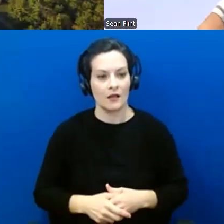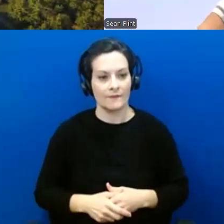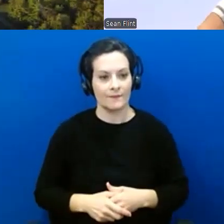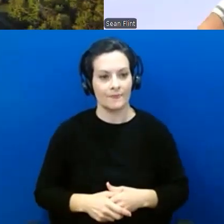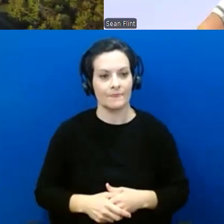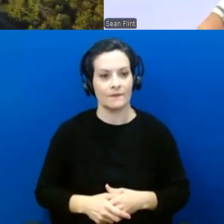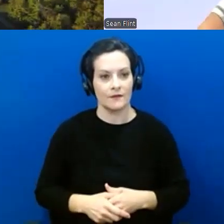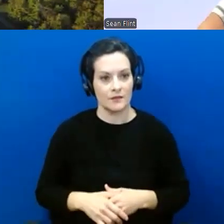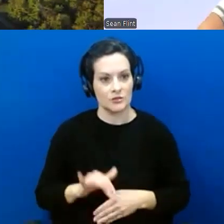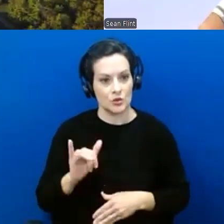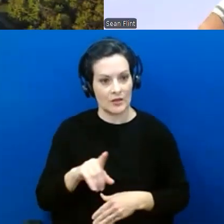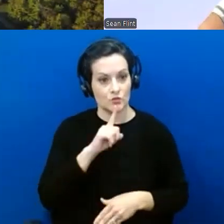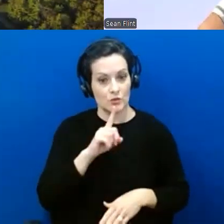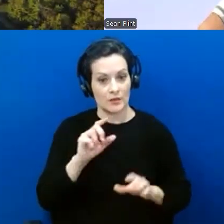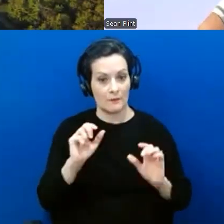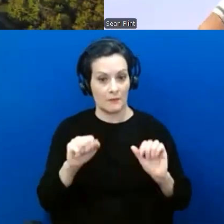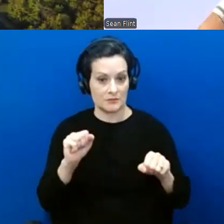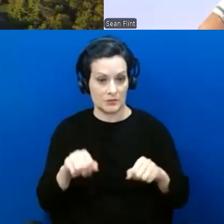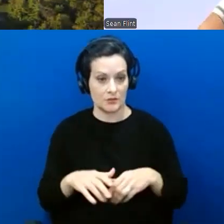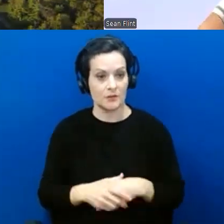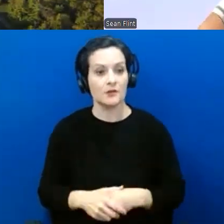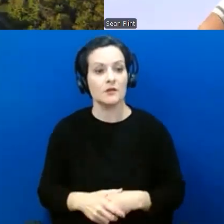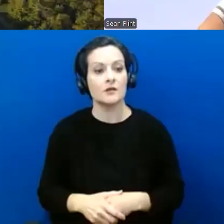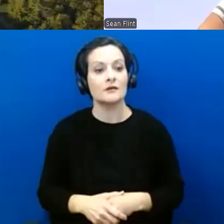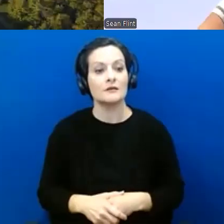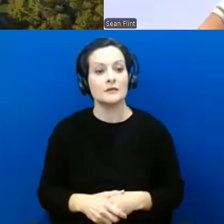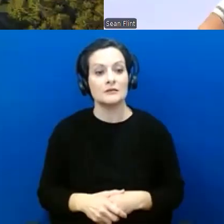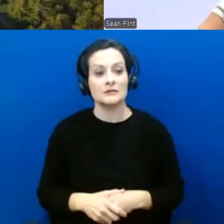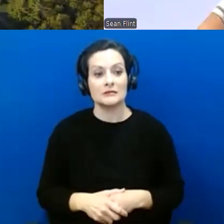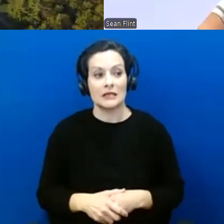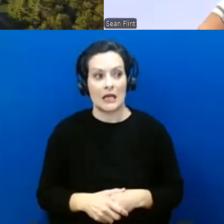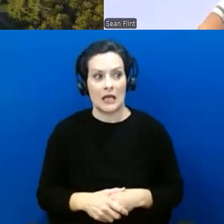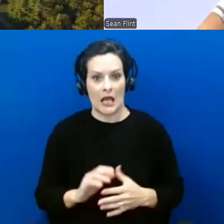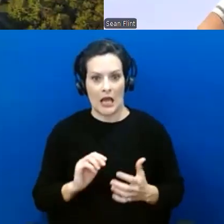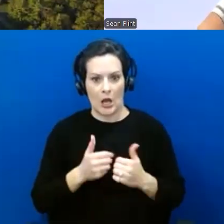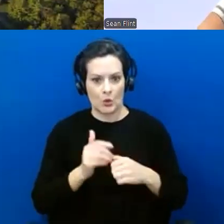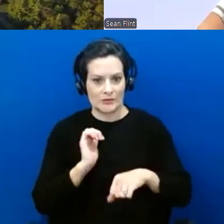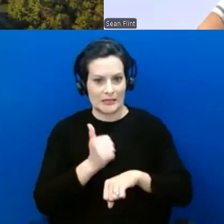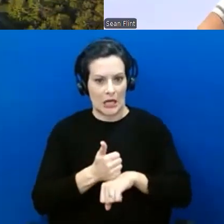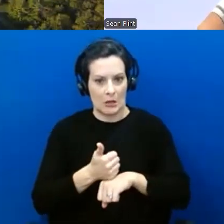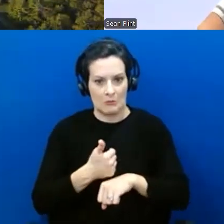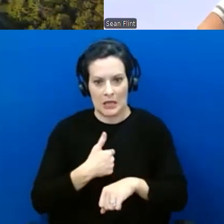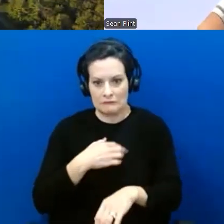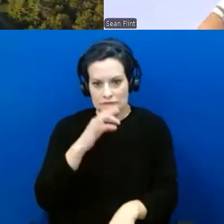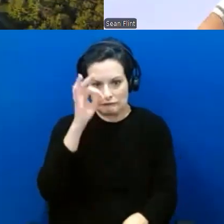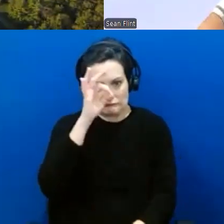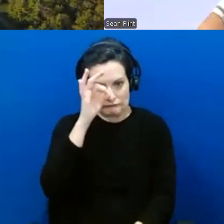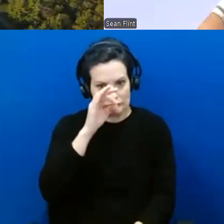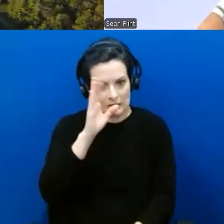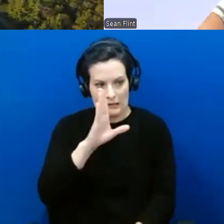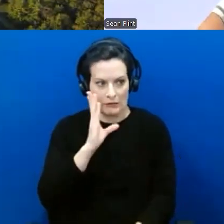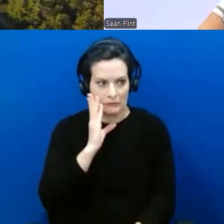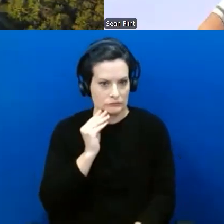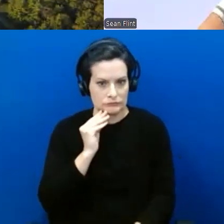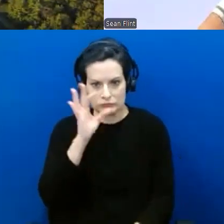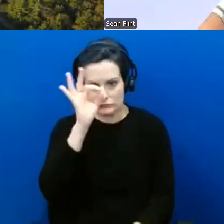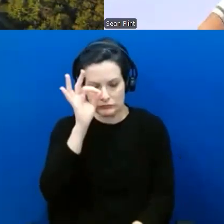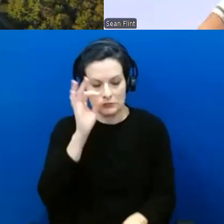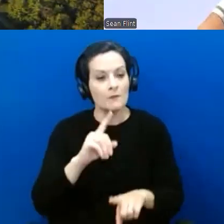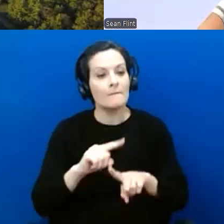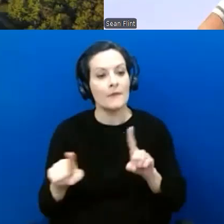that that's a possibility. I am not an expert in citizens that like how to set that up or like what the background would be, but I